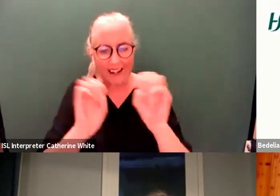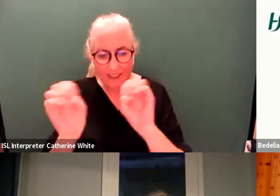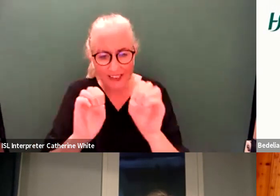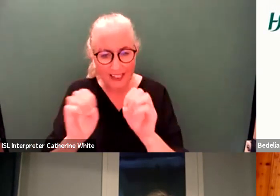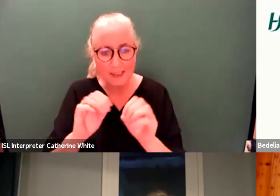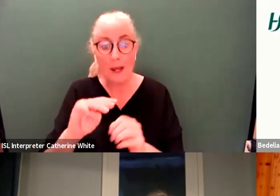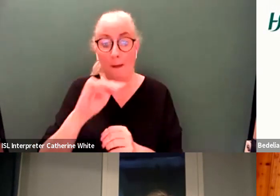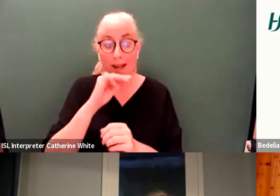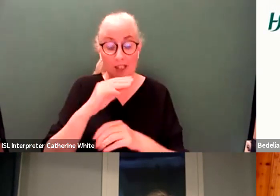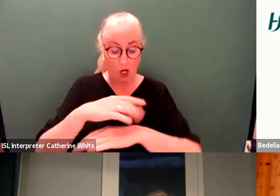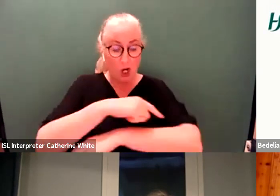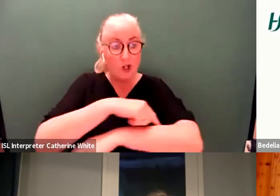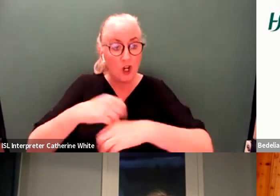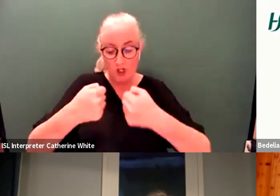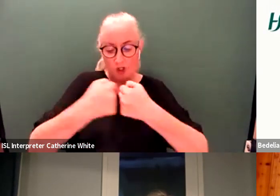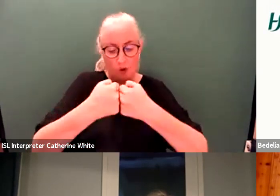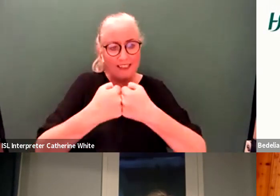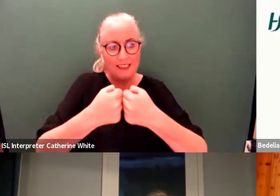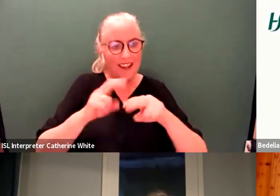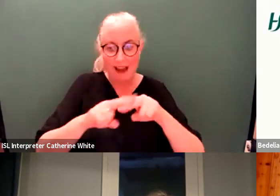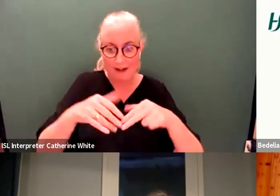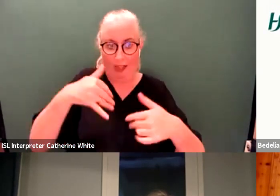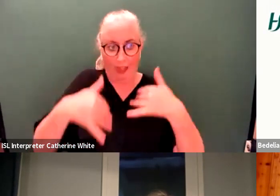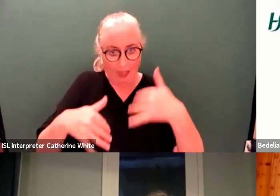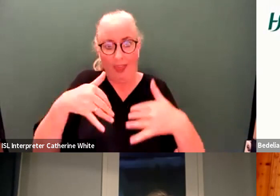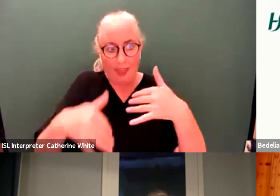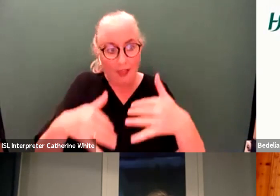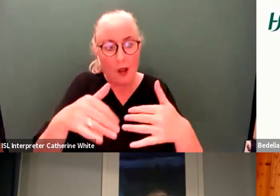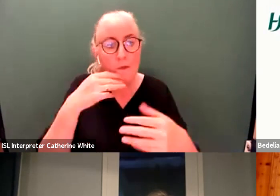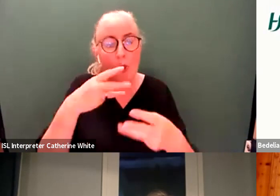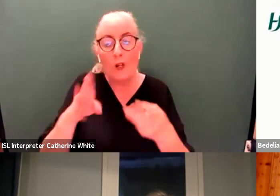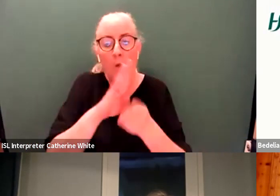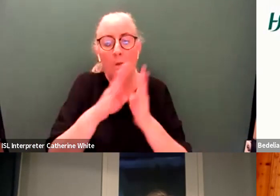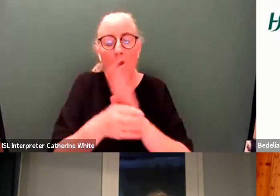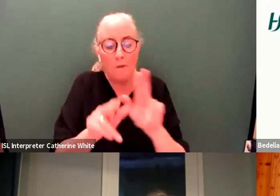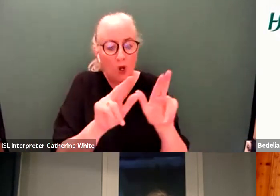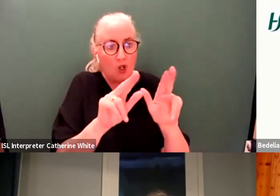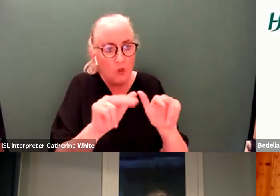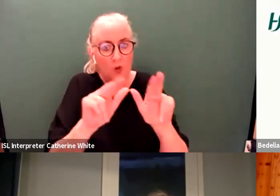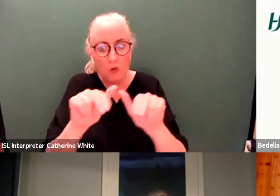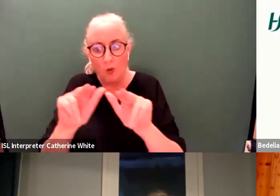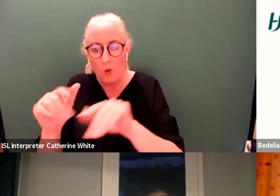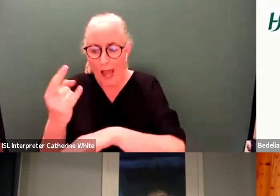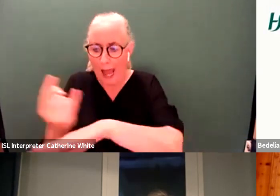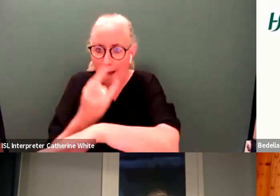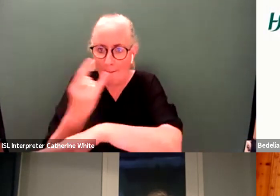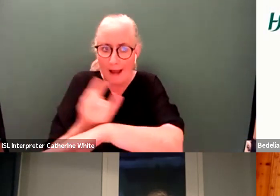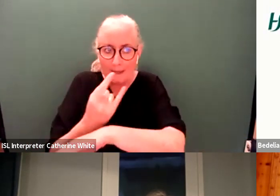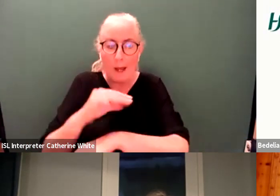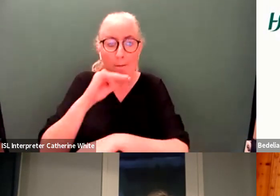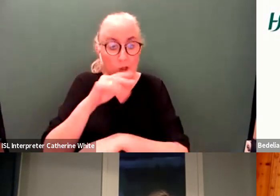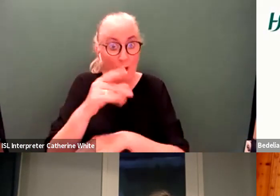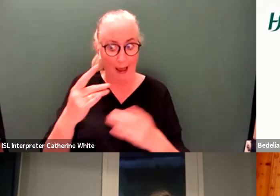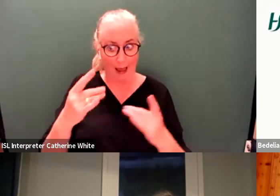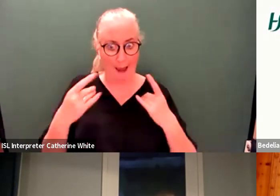your joints don't ache as much either. So once you get into these new habits, you might find that you're happy to stay with